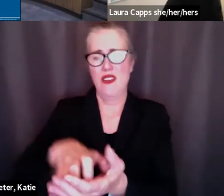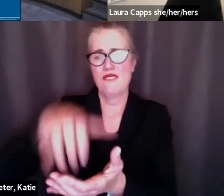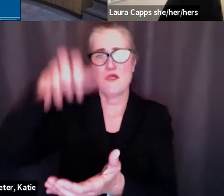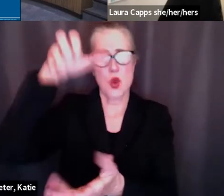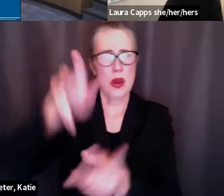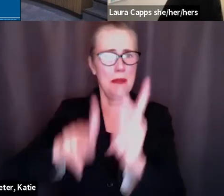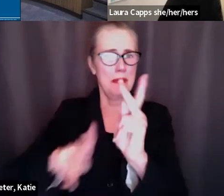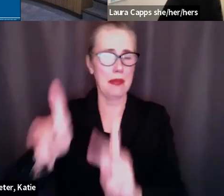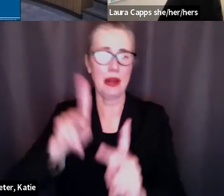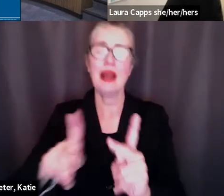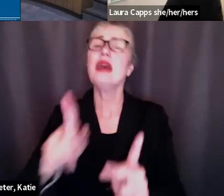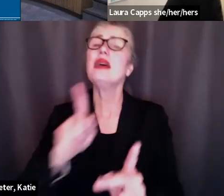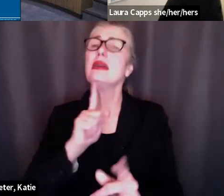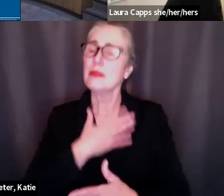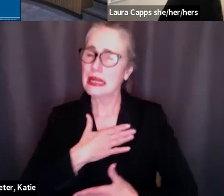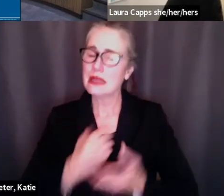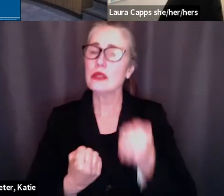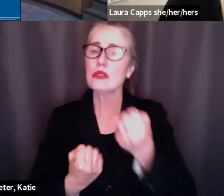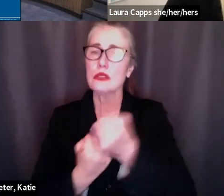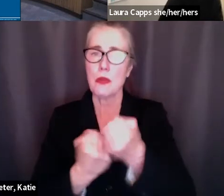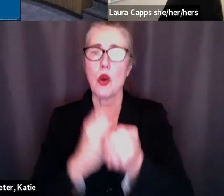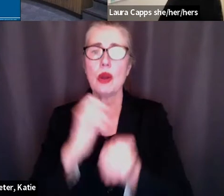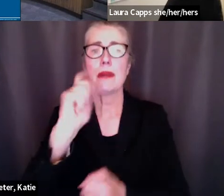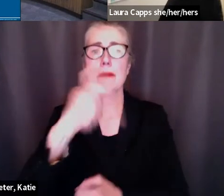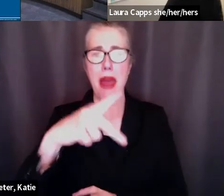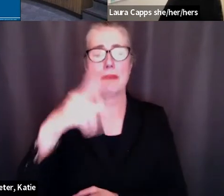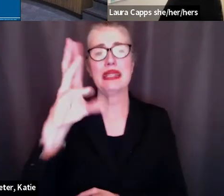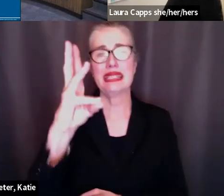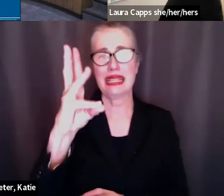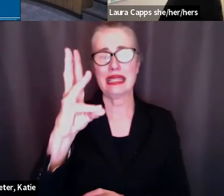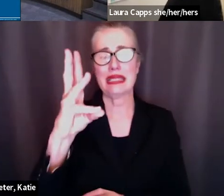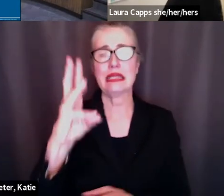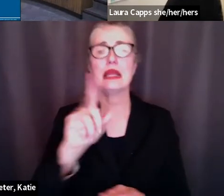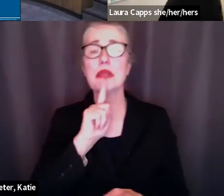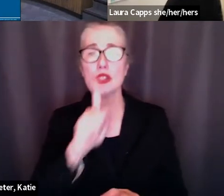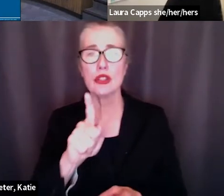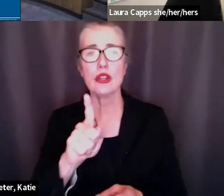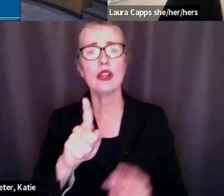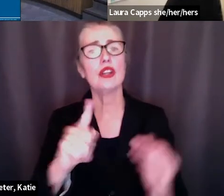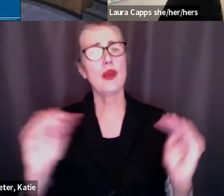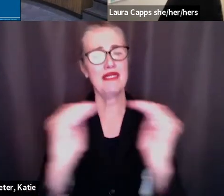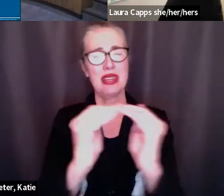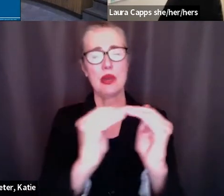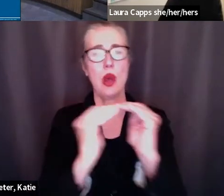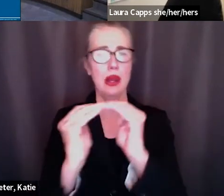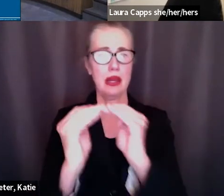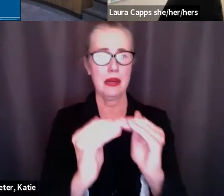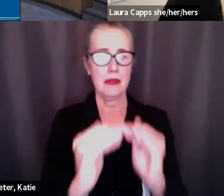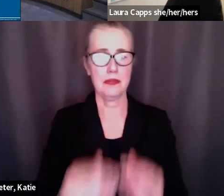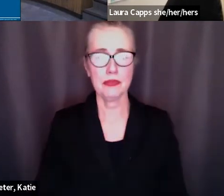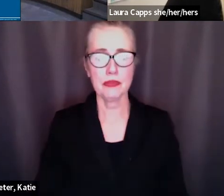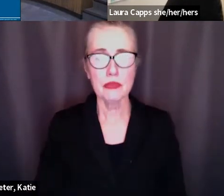thank you thank you next speaker is melissa via birthday